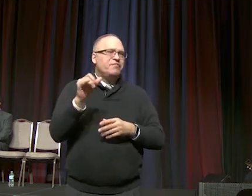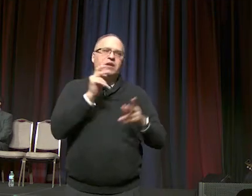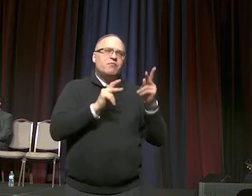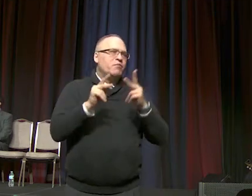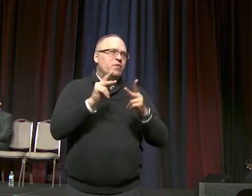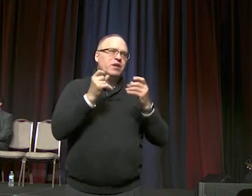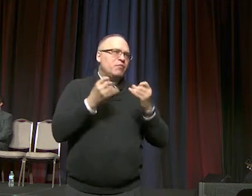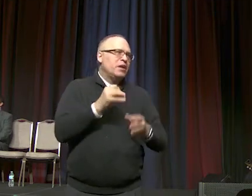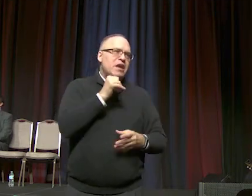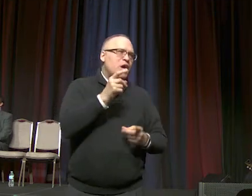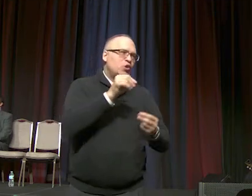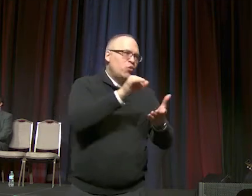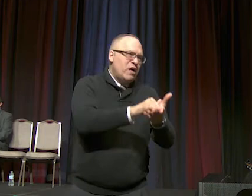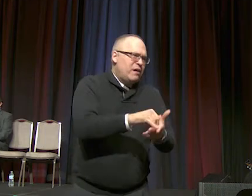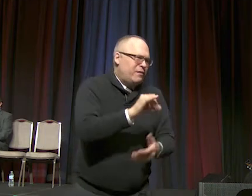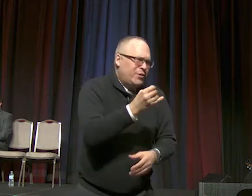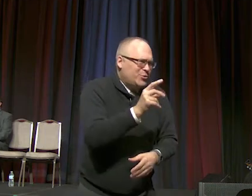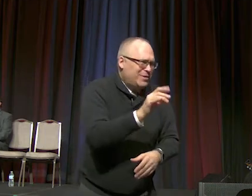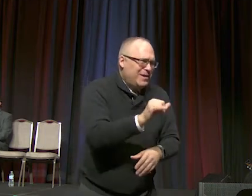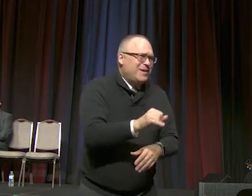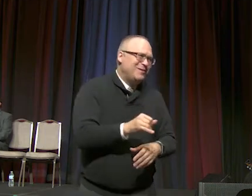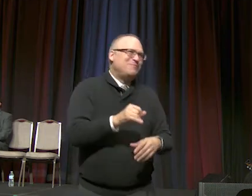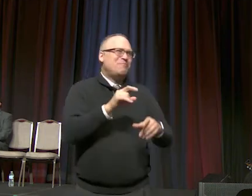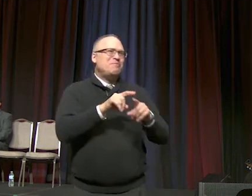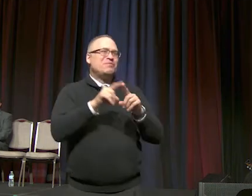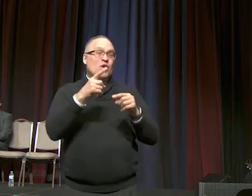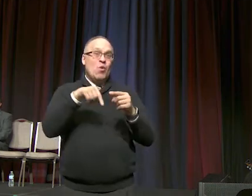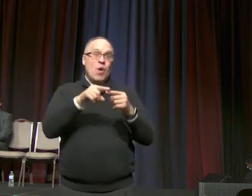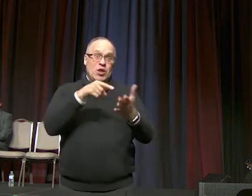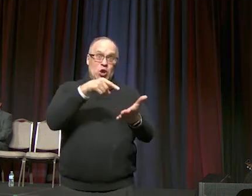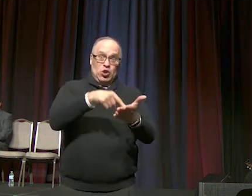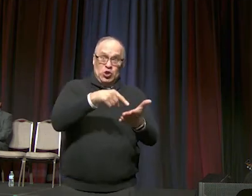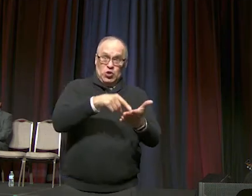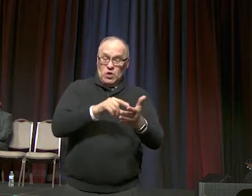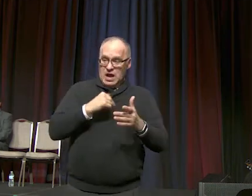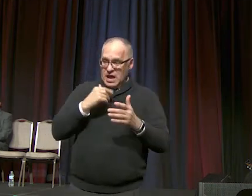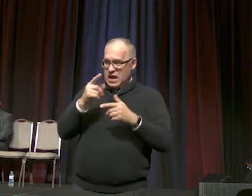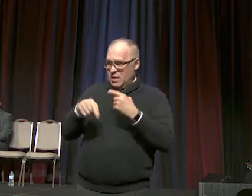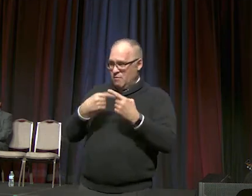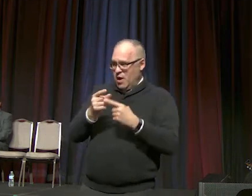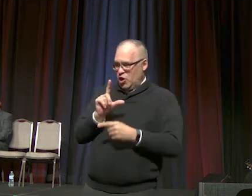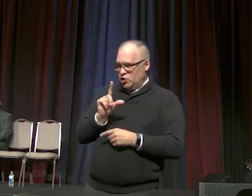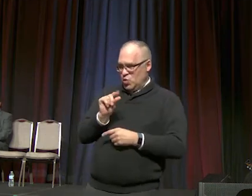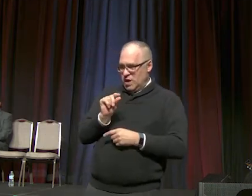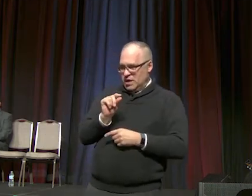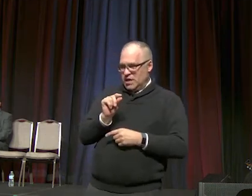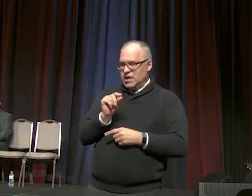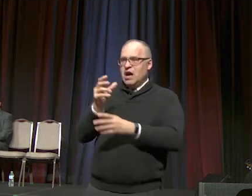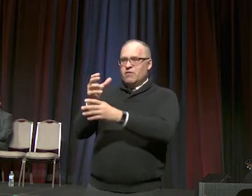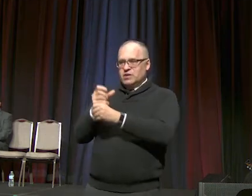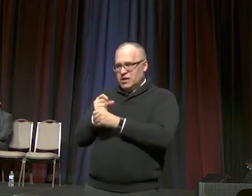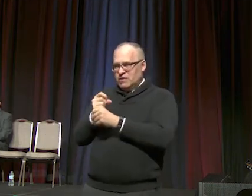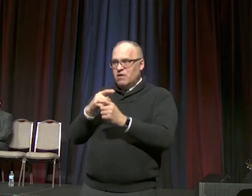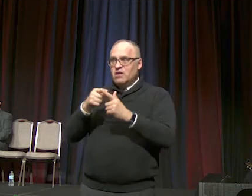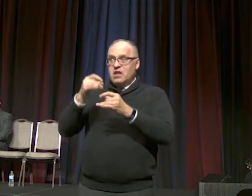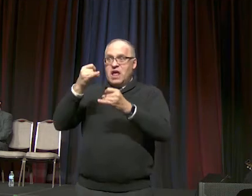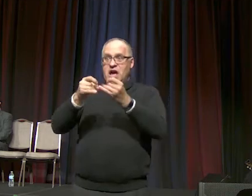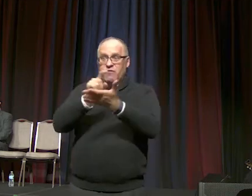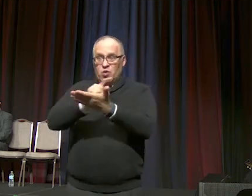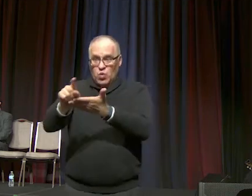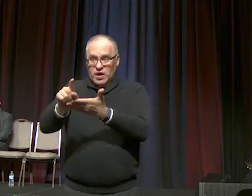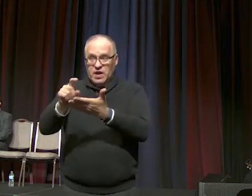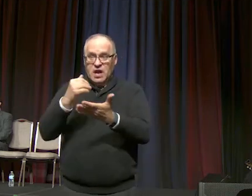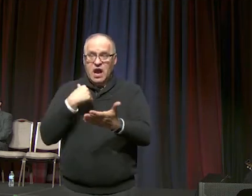that. The week they were due, I think I started with about 20 in my inbox. And by the end of the week, I had